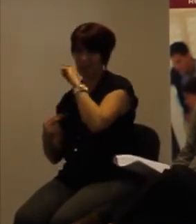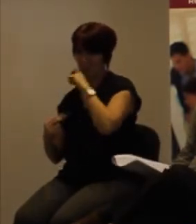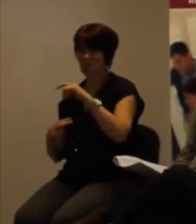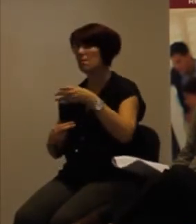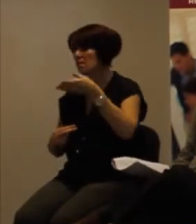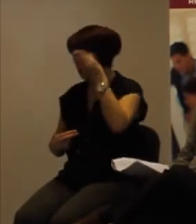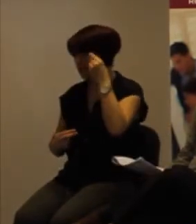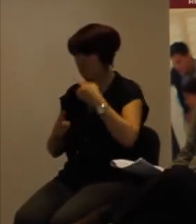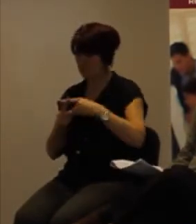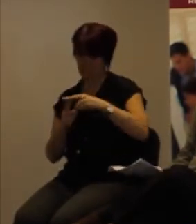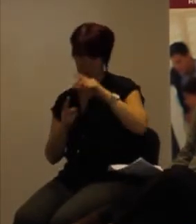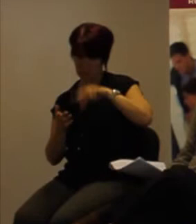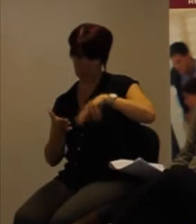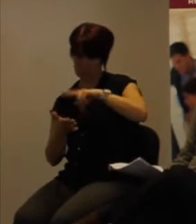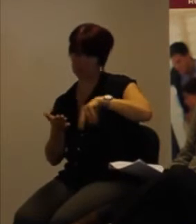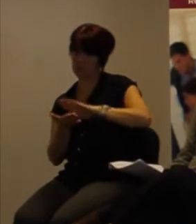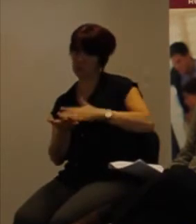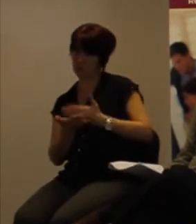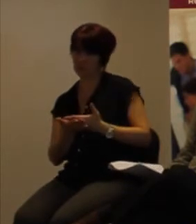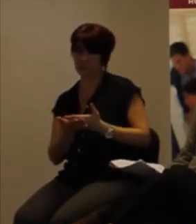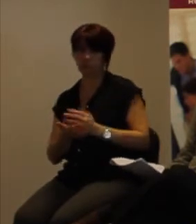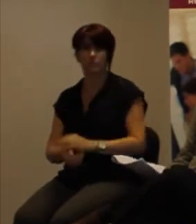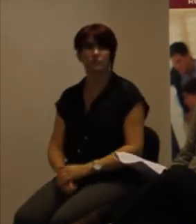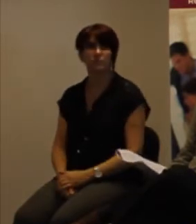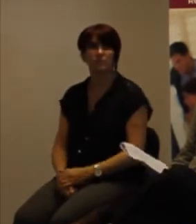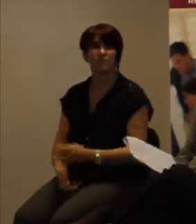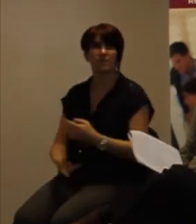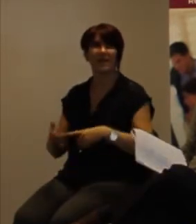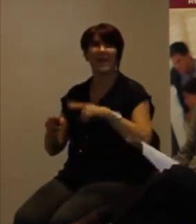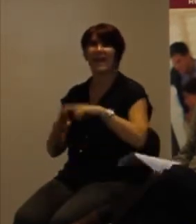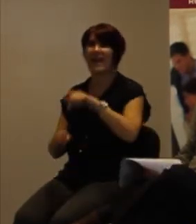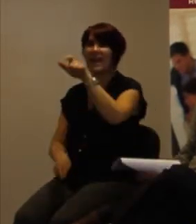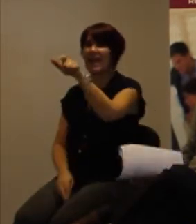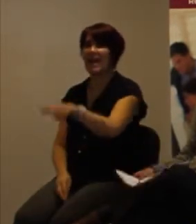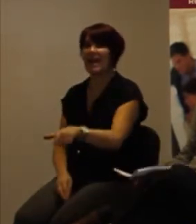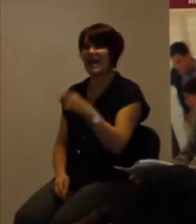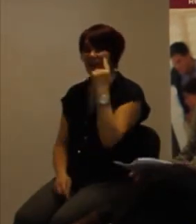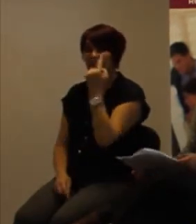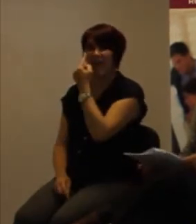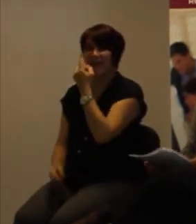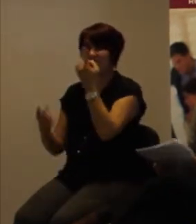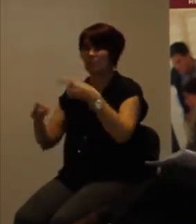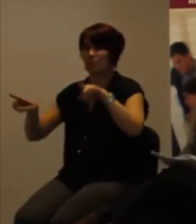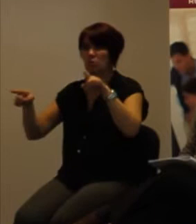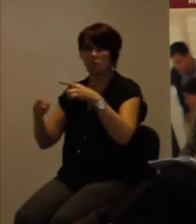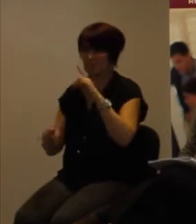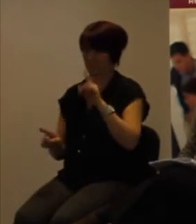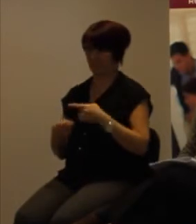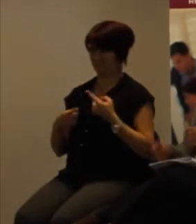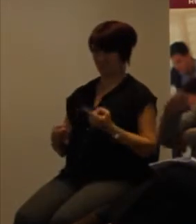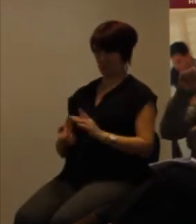evidence. The one thing that comes to my mind in that is what do you do if they're producing music as evidence? Obviously you can't produce a